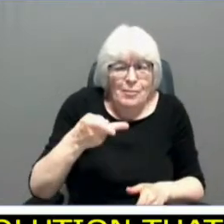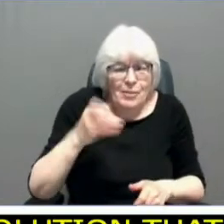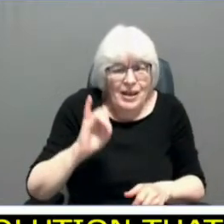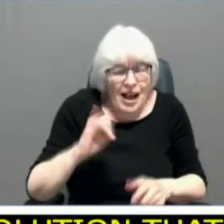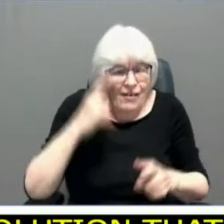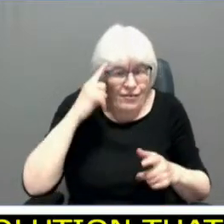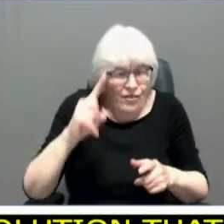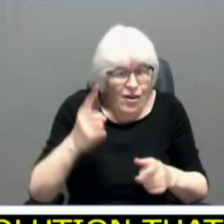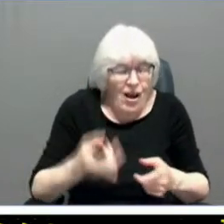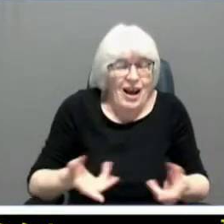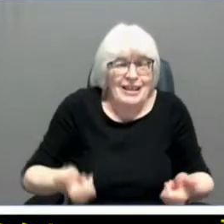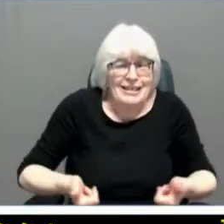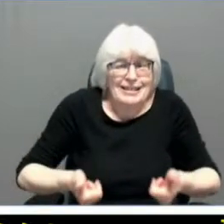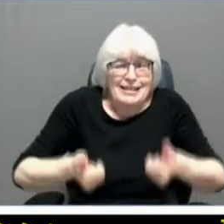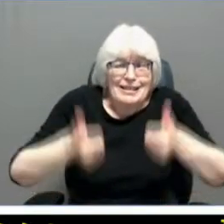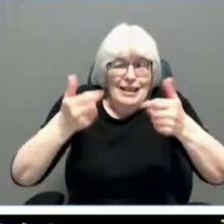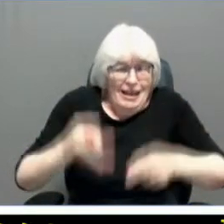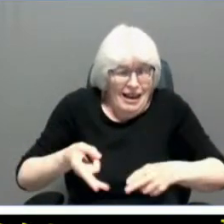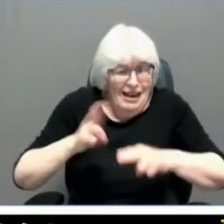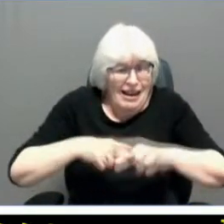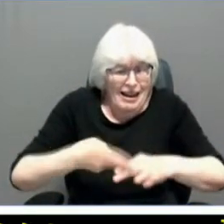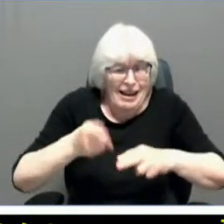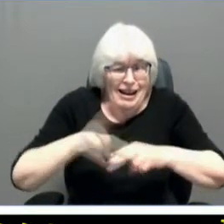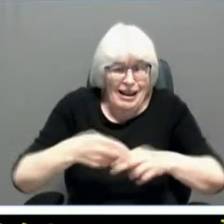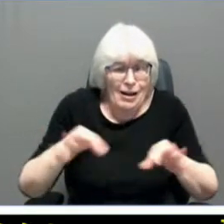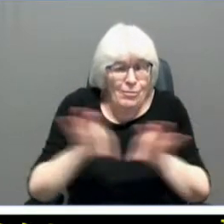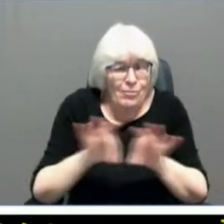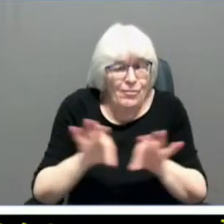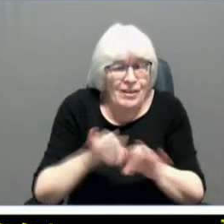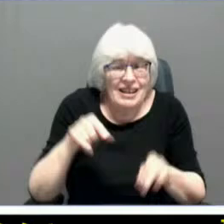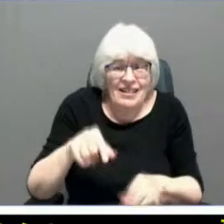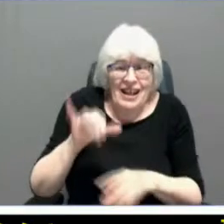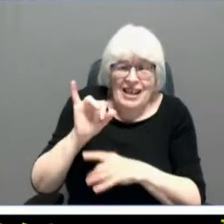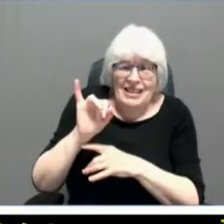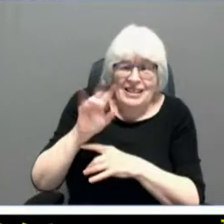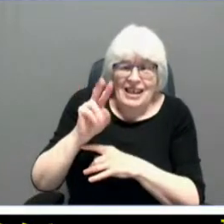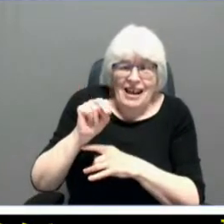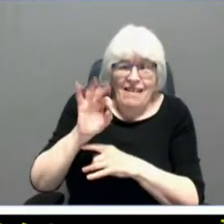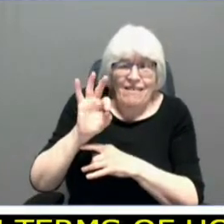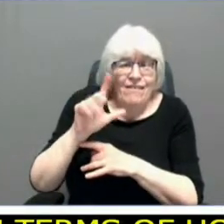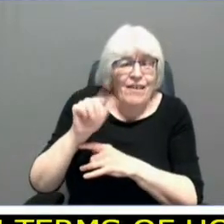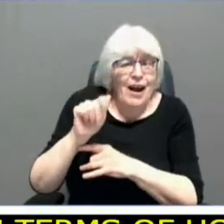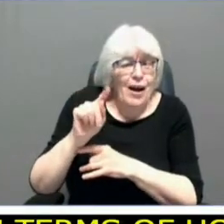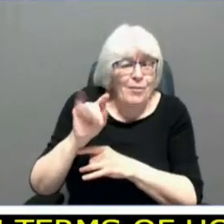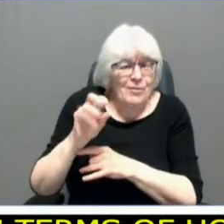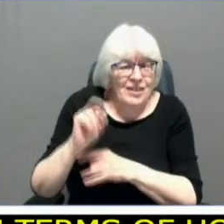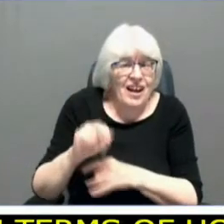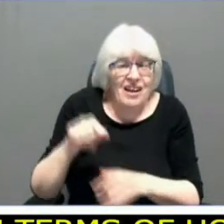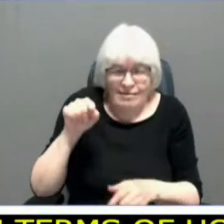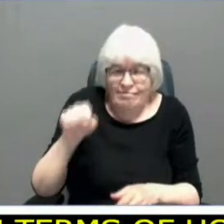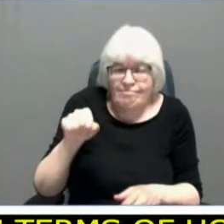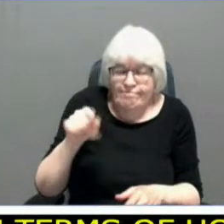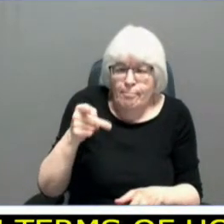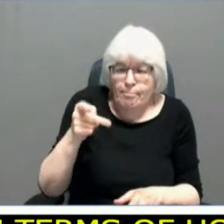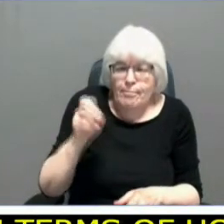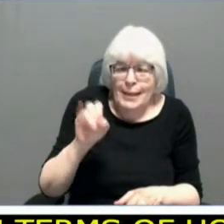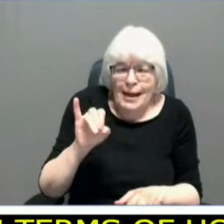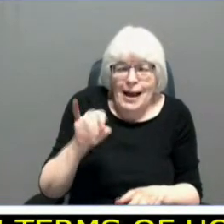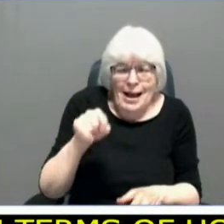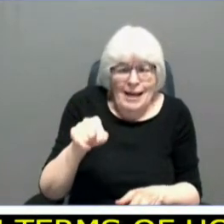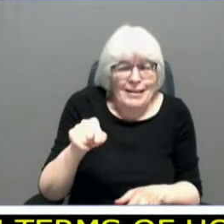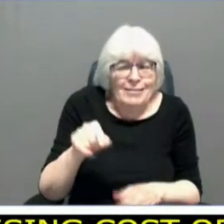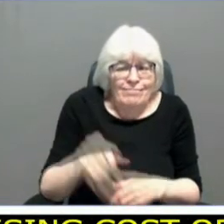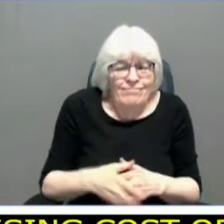that the highest inflation in the country is in Prince Edward Island, and as an end user where everything comes to our province and leaves